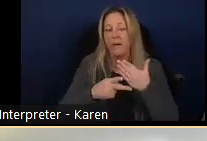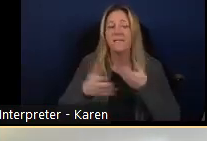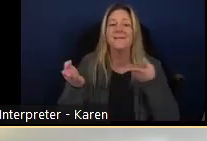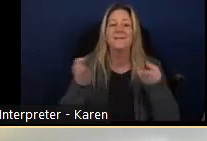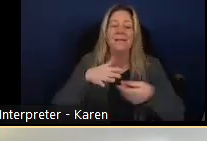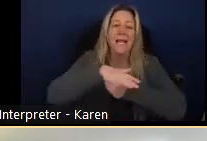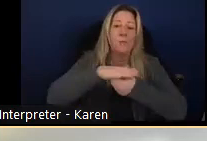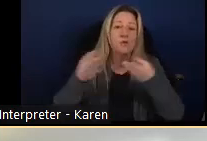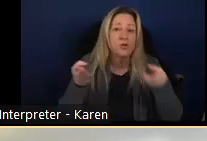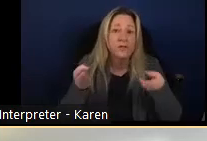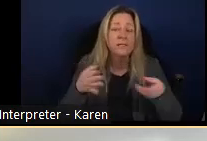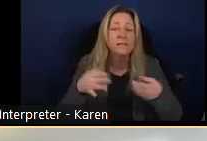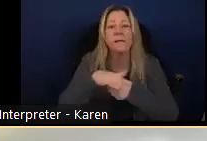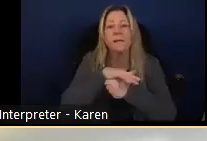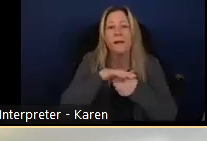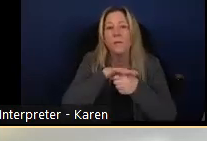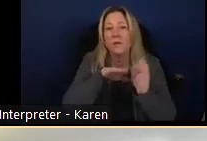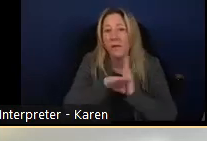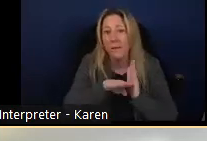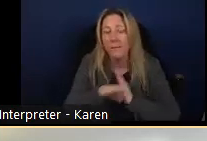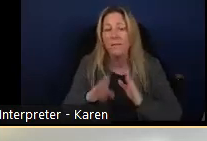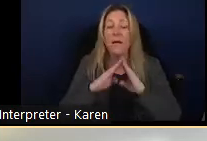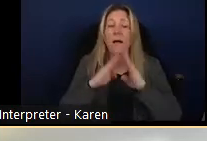services, neighborhood development, housing